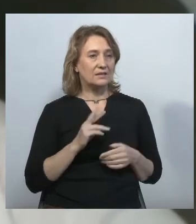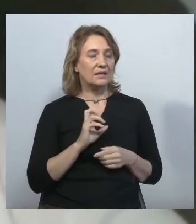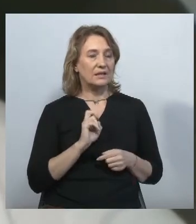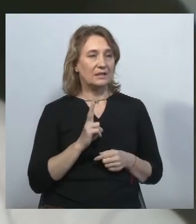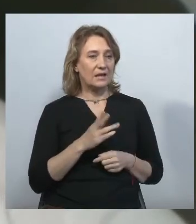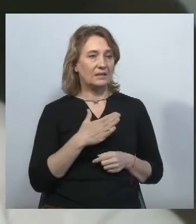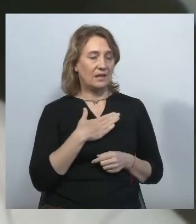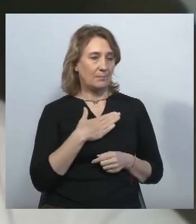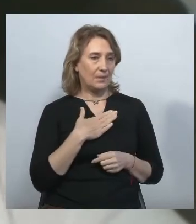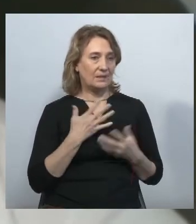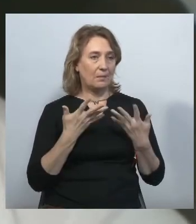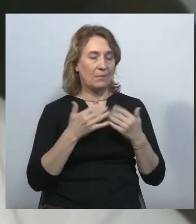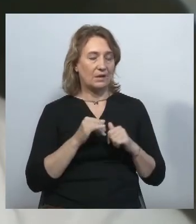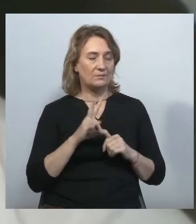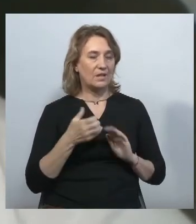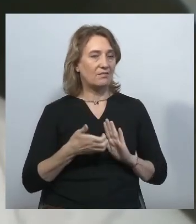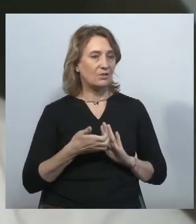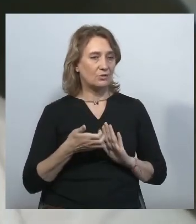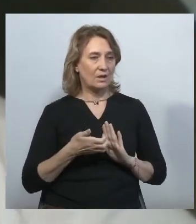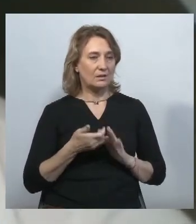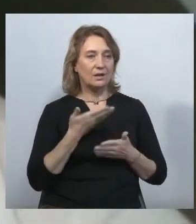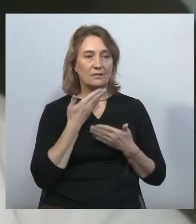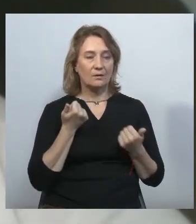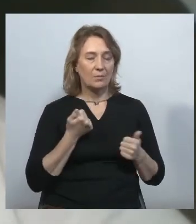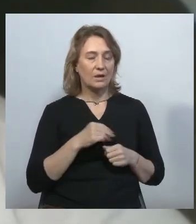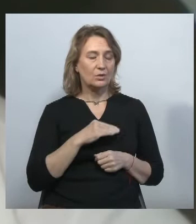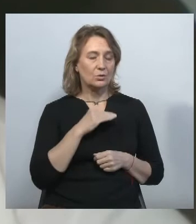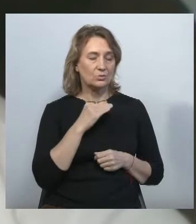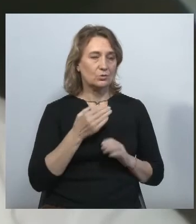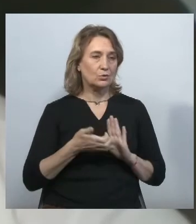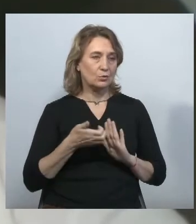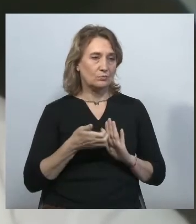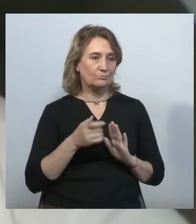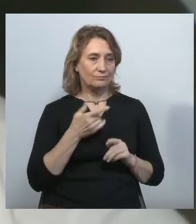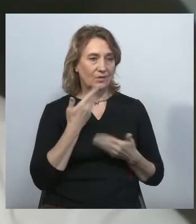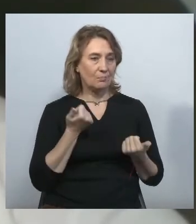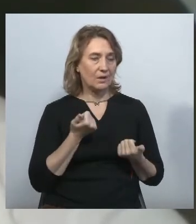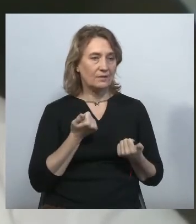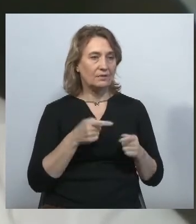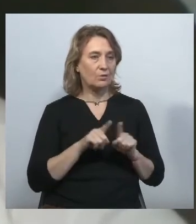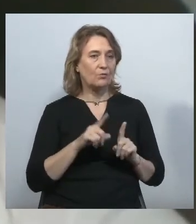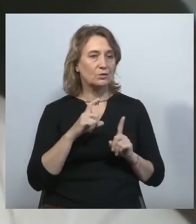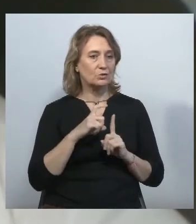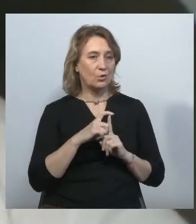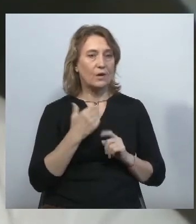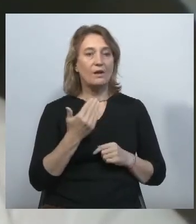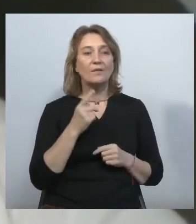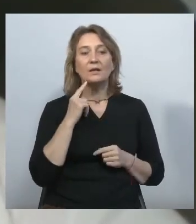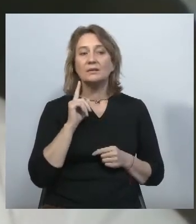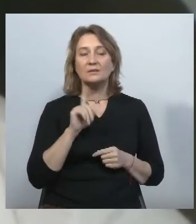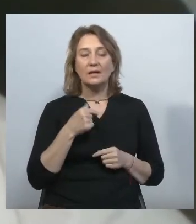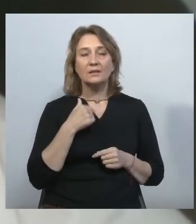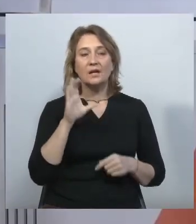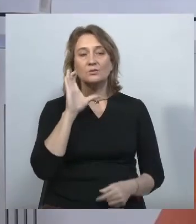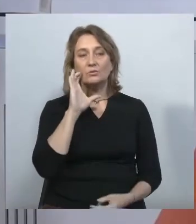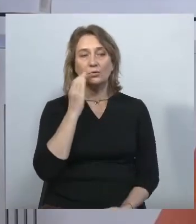But right now, as for me, the mechanism is insufficient. There is no enough